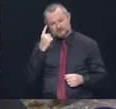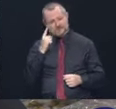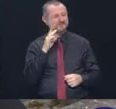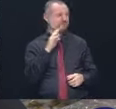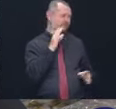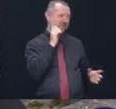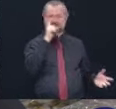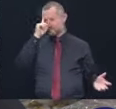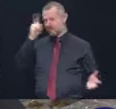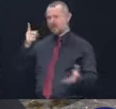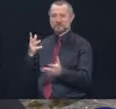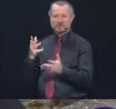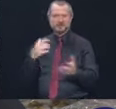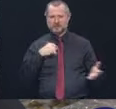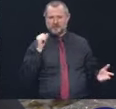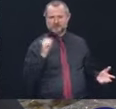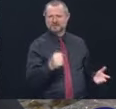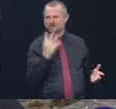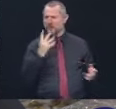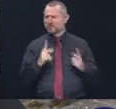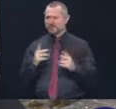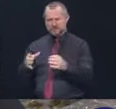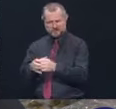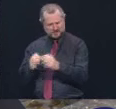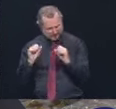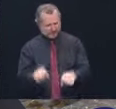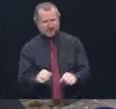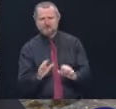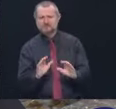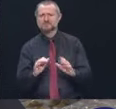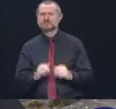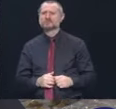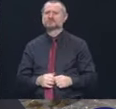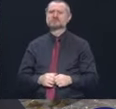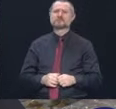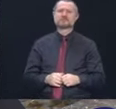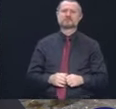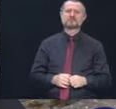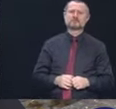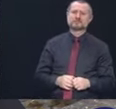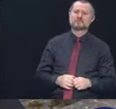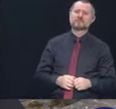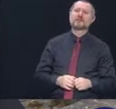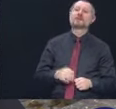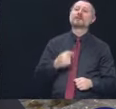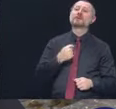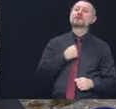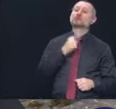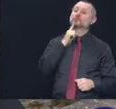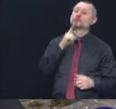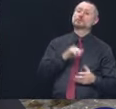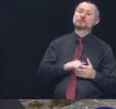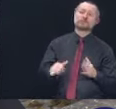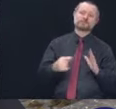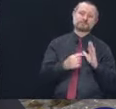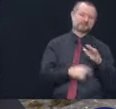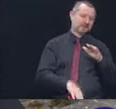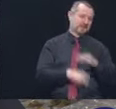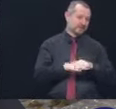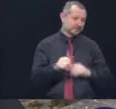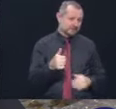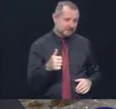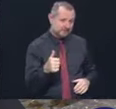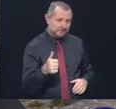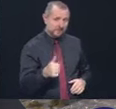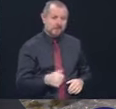be with four people. We say you shouldn't be with more than 10. CDC says don't